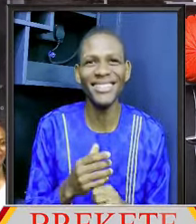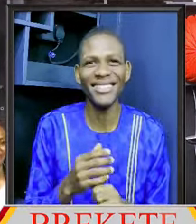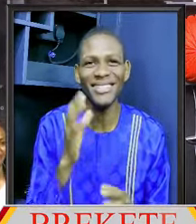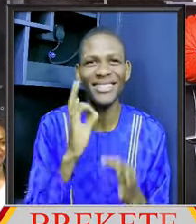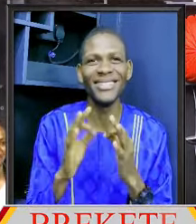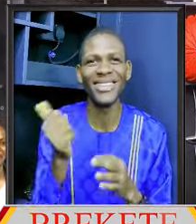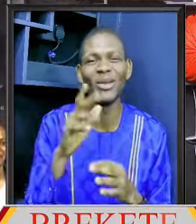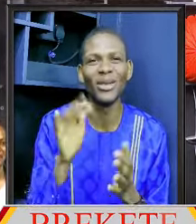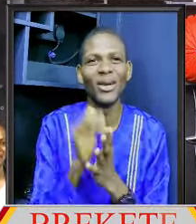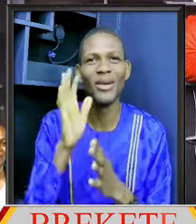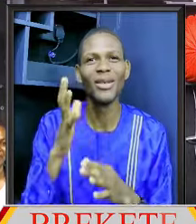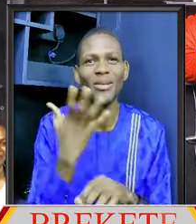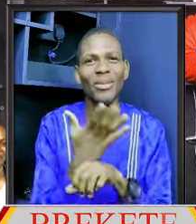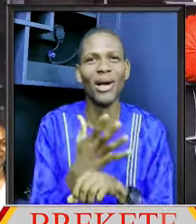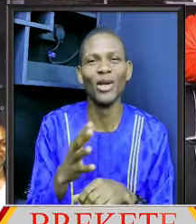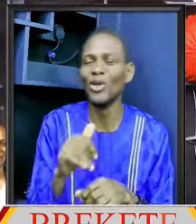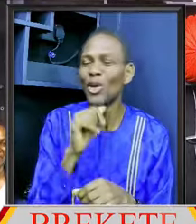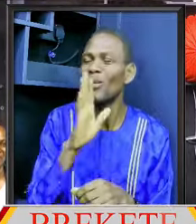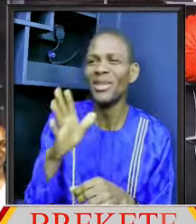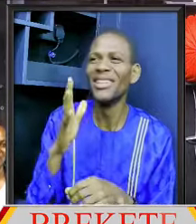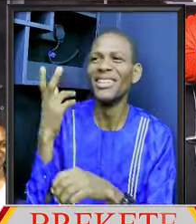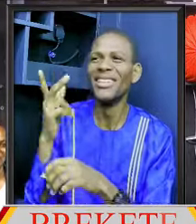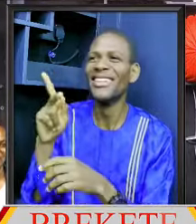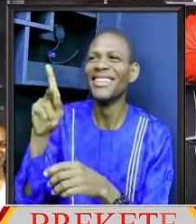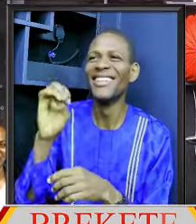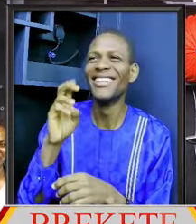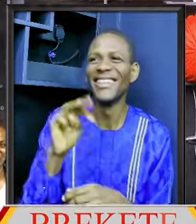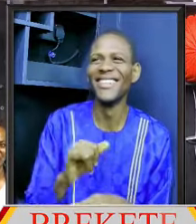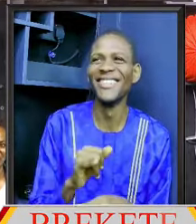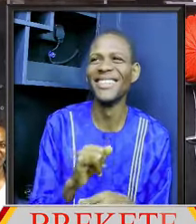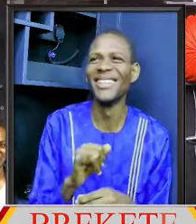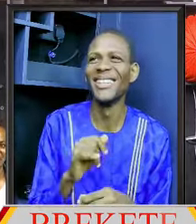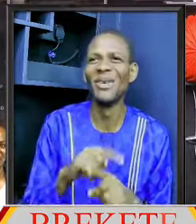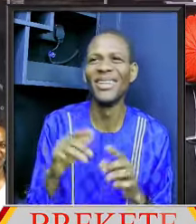If I go ever beg for anybody in this studio, no became.